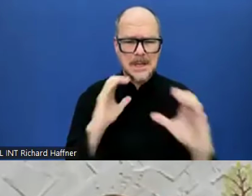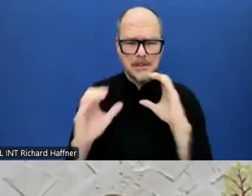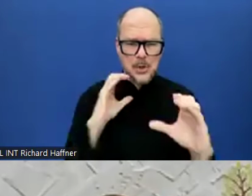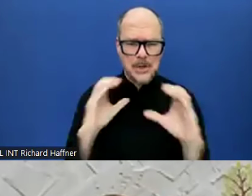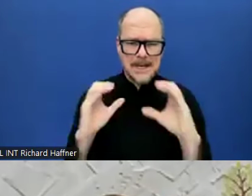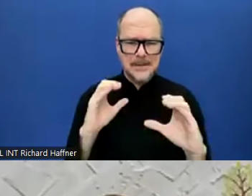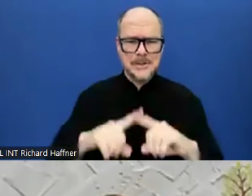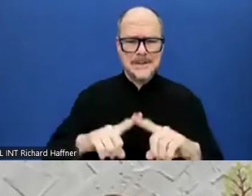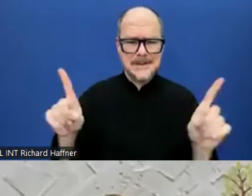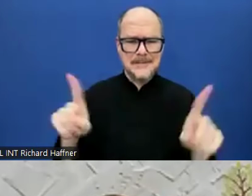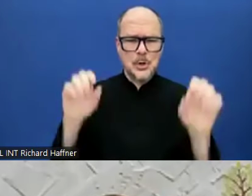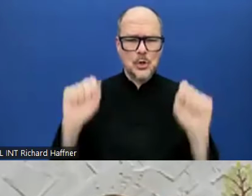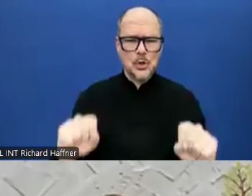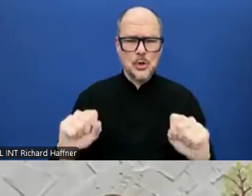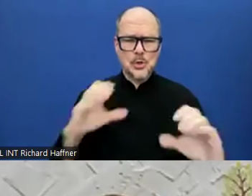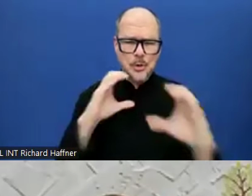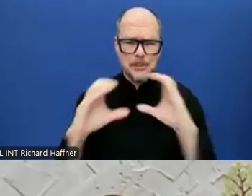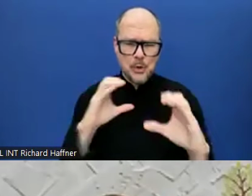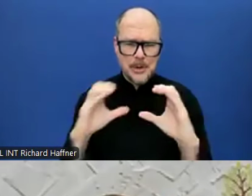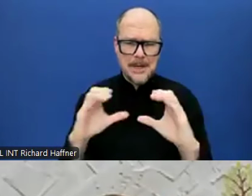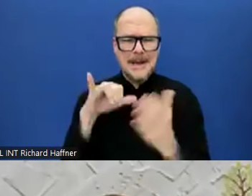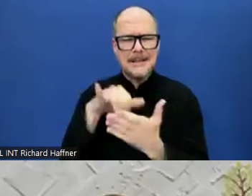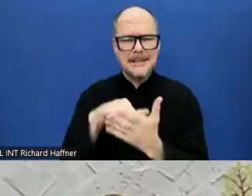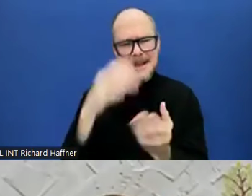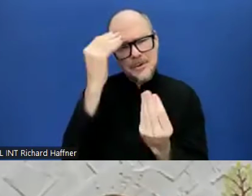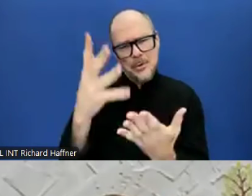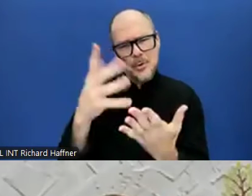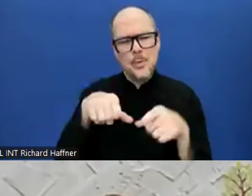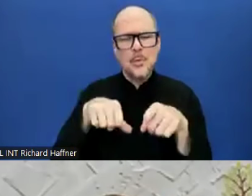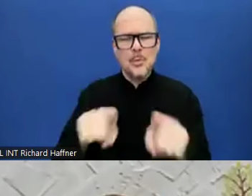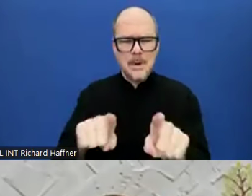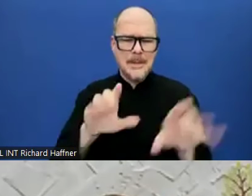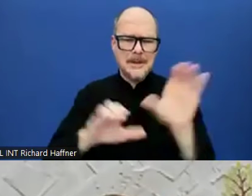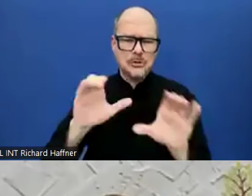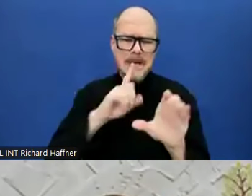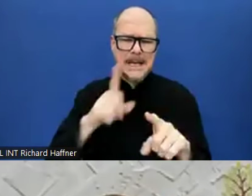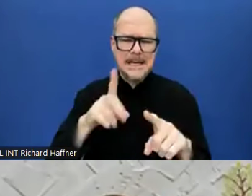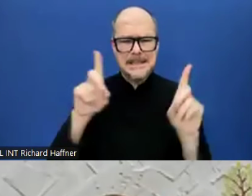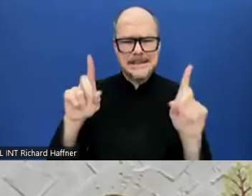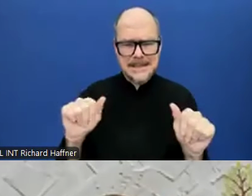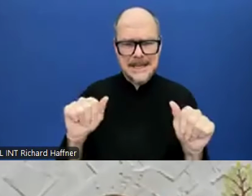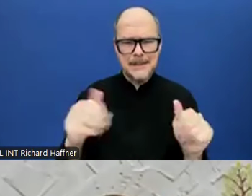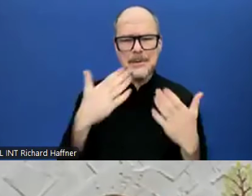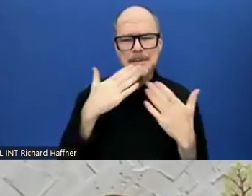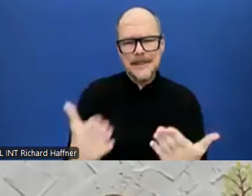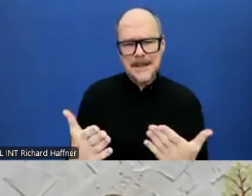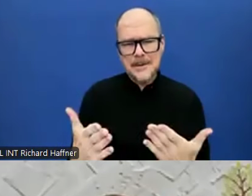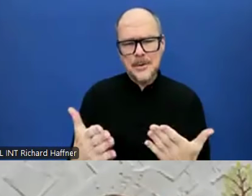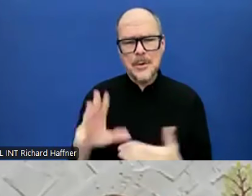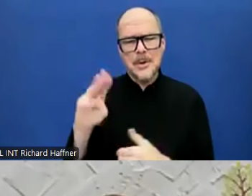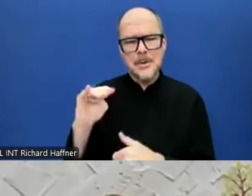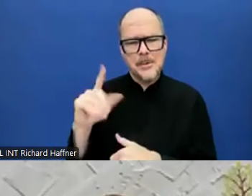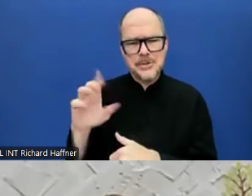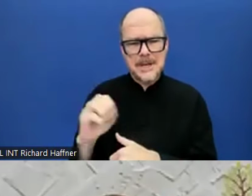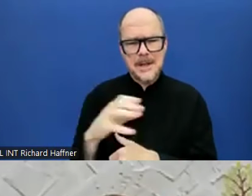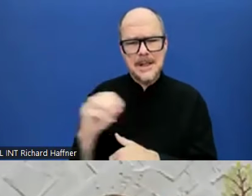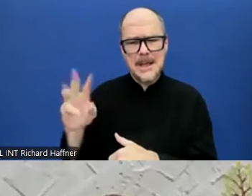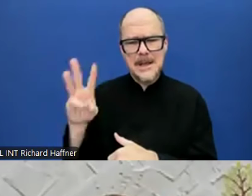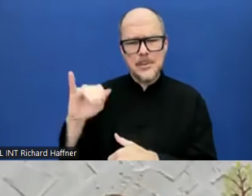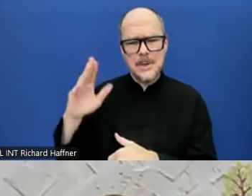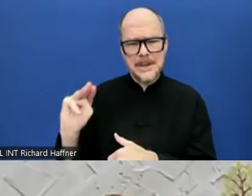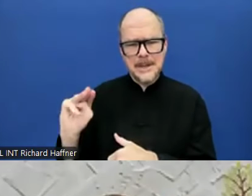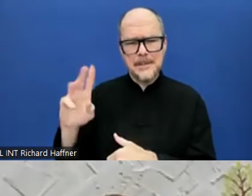difference could communicate this to you when the chat is disabled. Thank you, Michelle and William Del